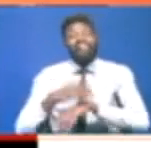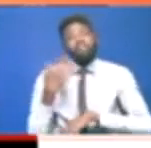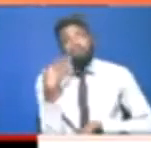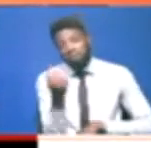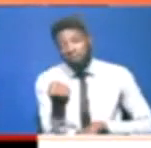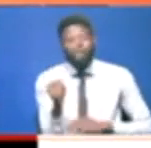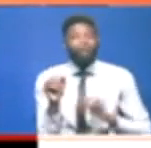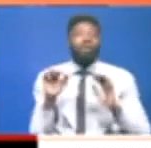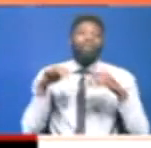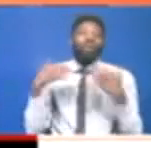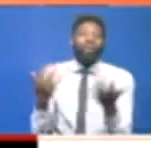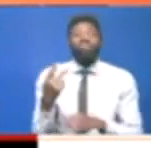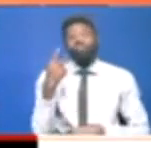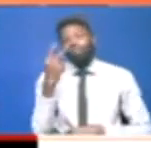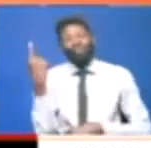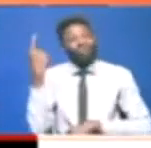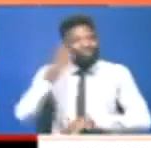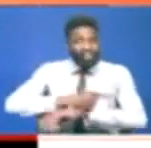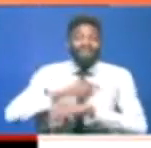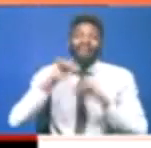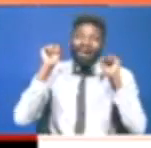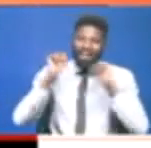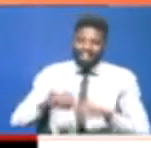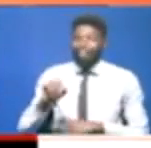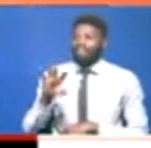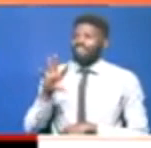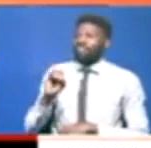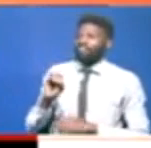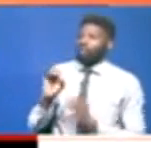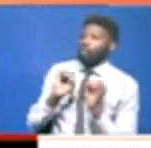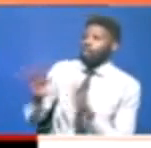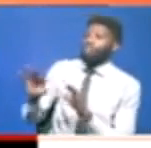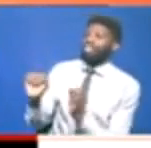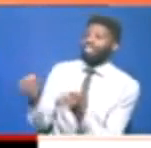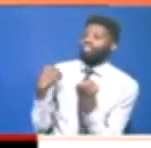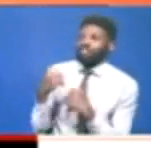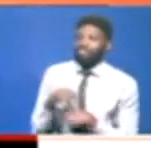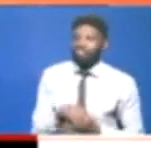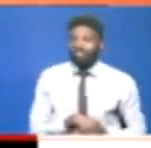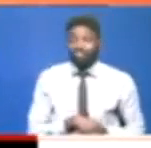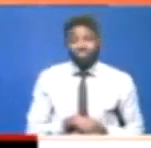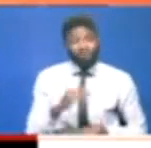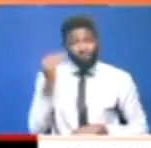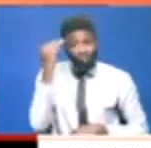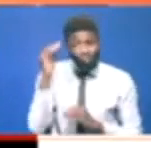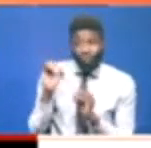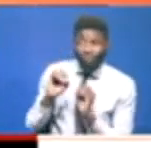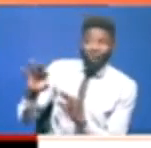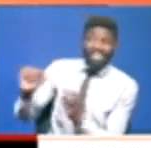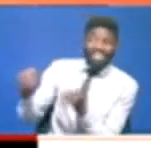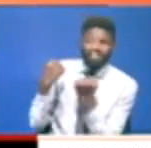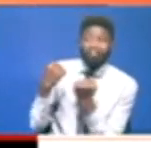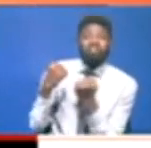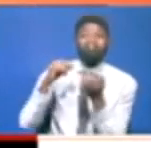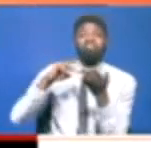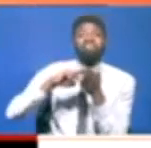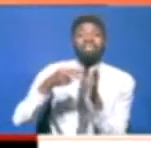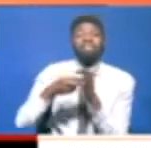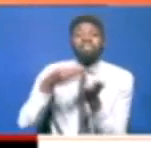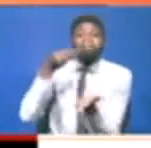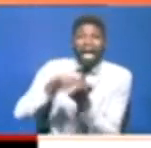day, they can still save that 50 bob. Because, you know, saving is not about the amount of money that you